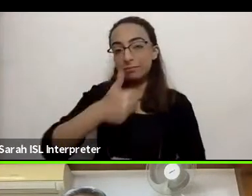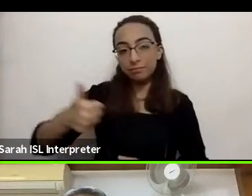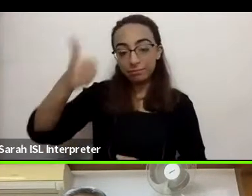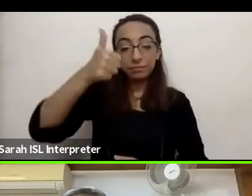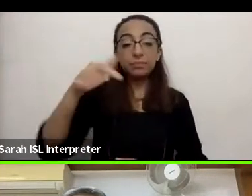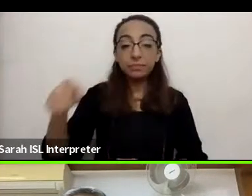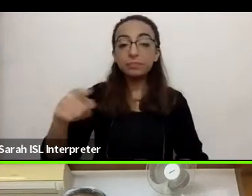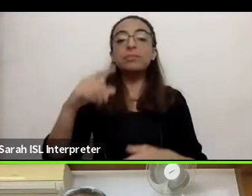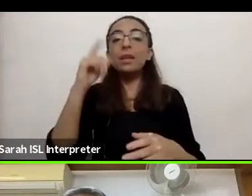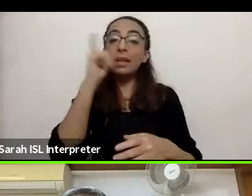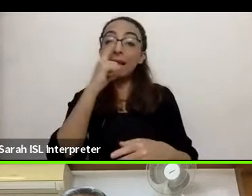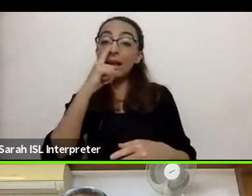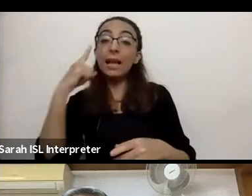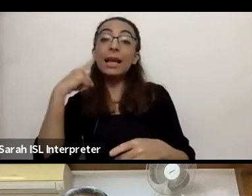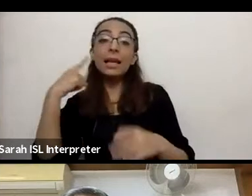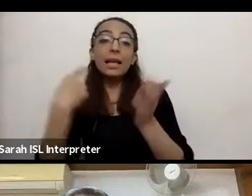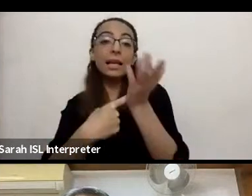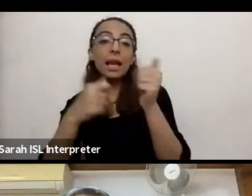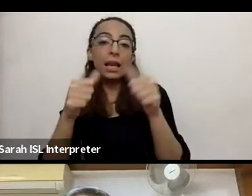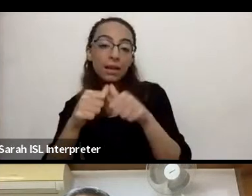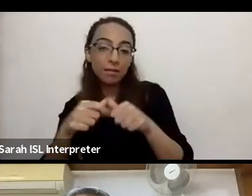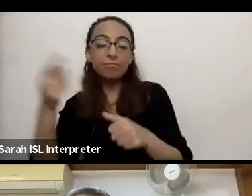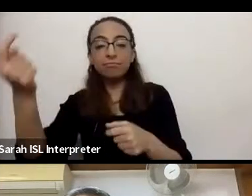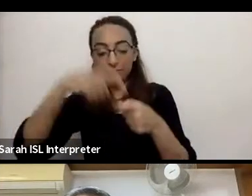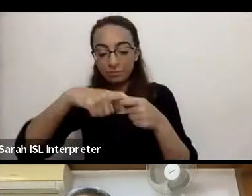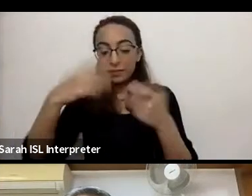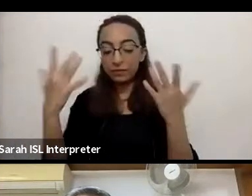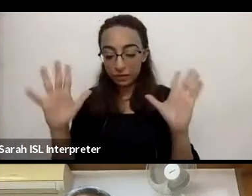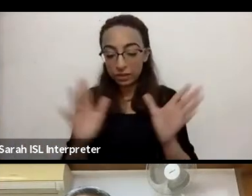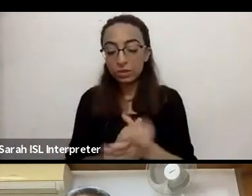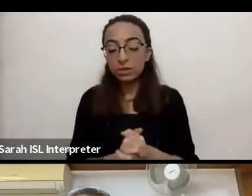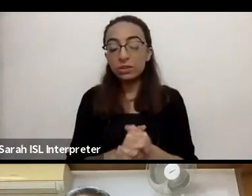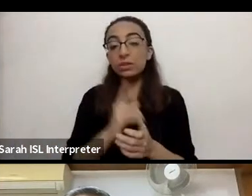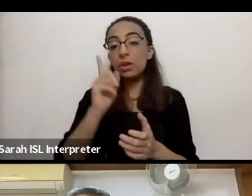all participants and awardees.